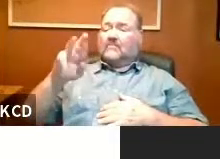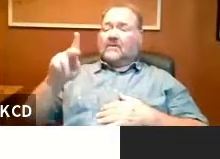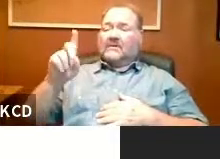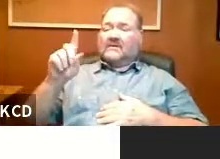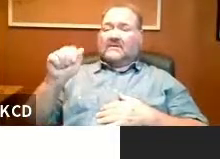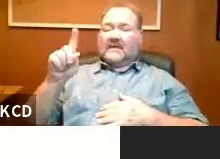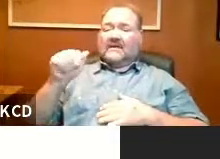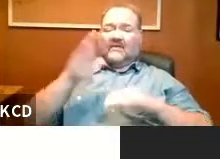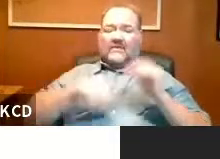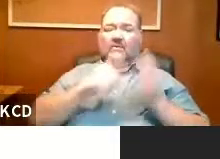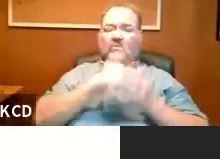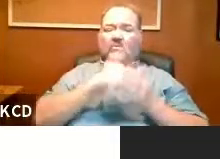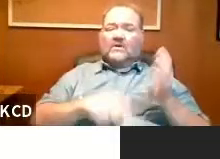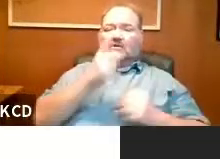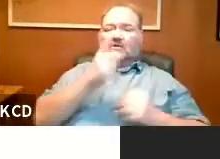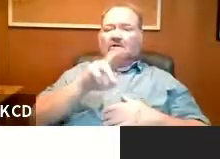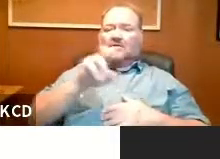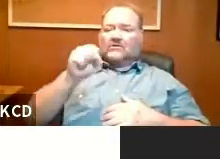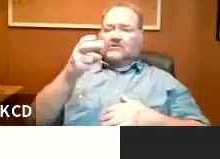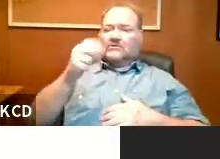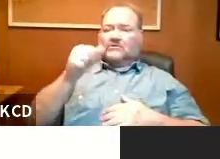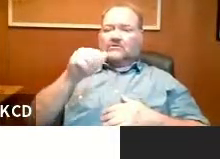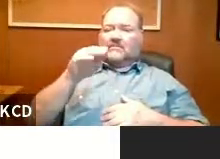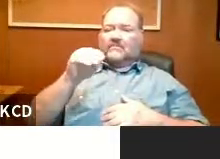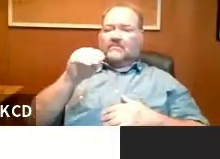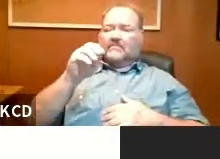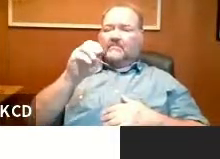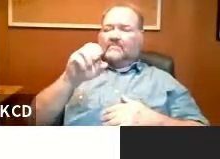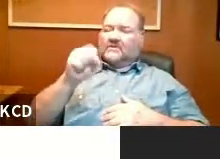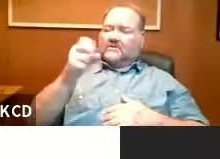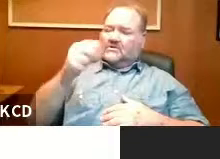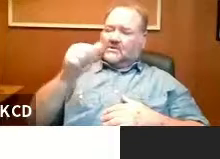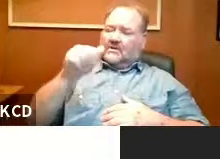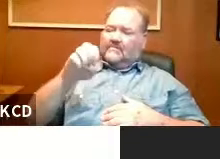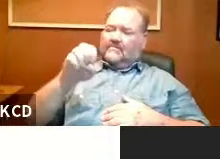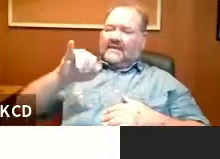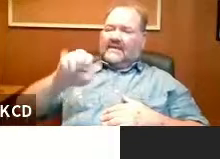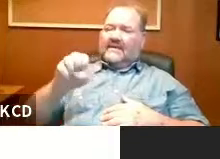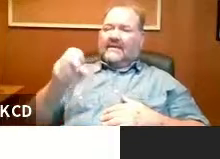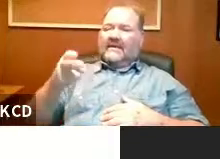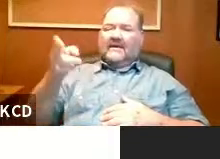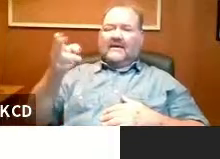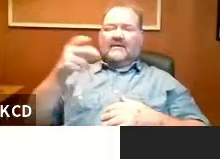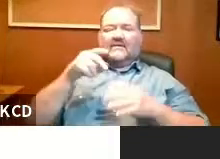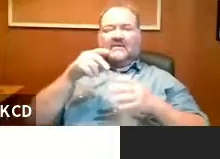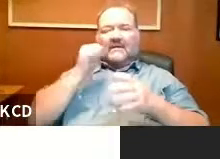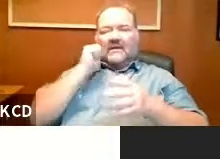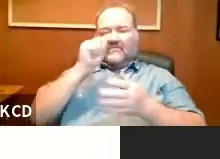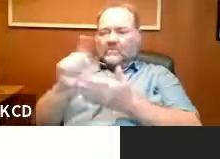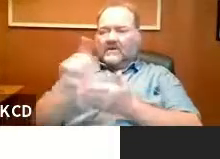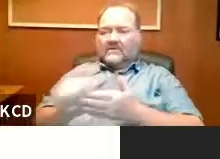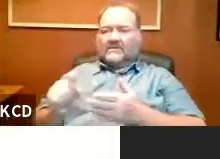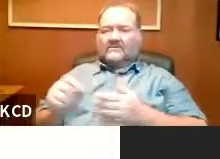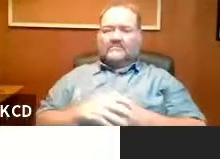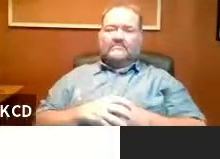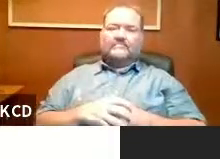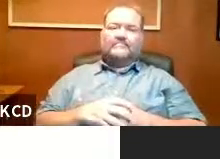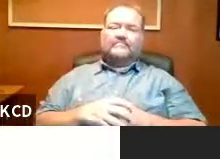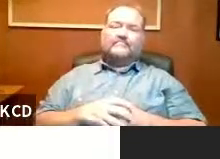what Dr. Shamia presents each week. They're very close, and the trends tend to run the same as well. It's just, this is just a little bit larger group.